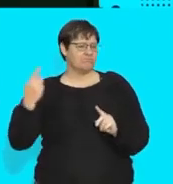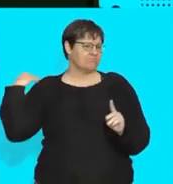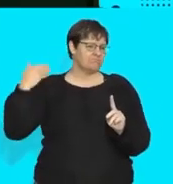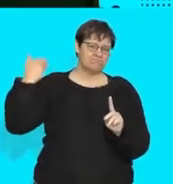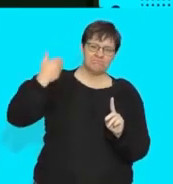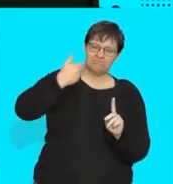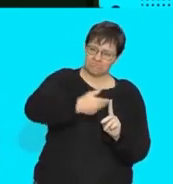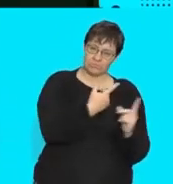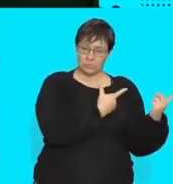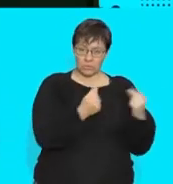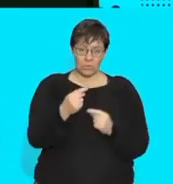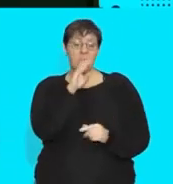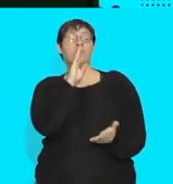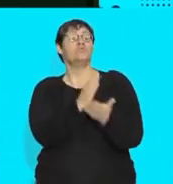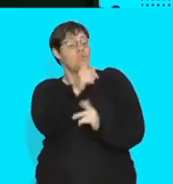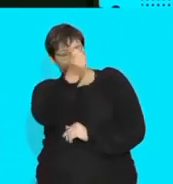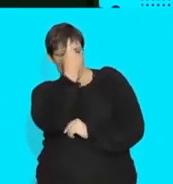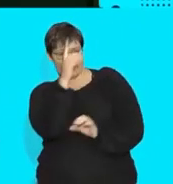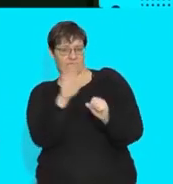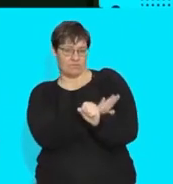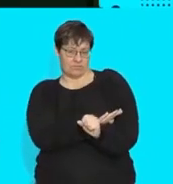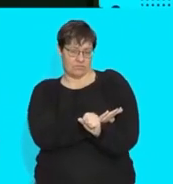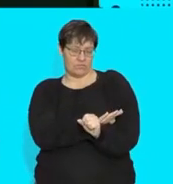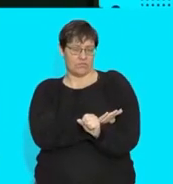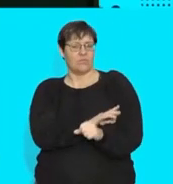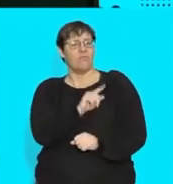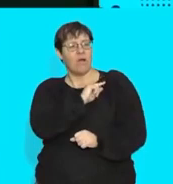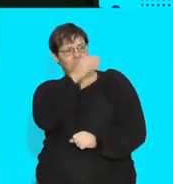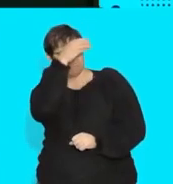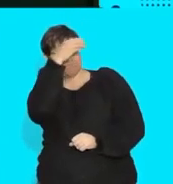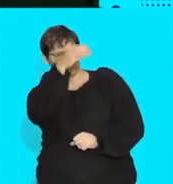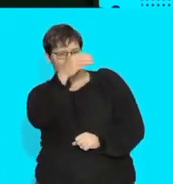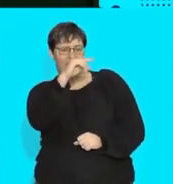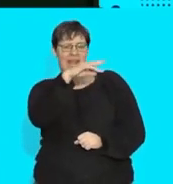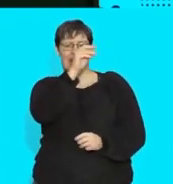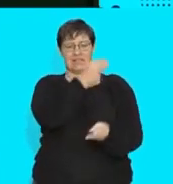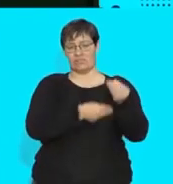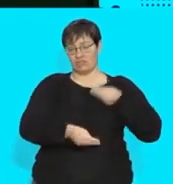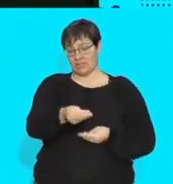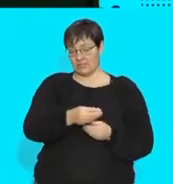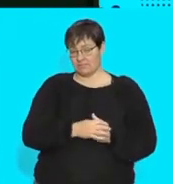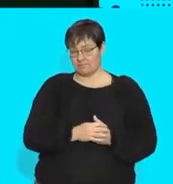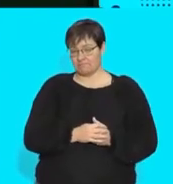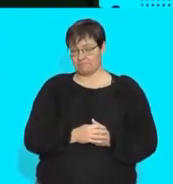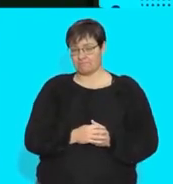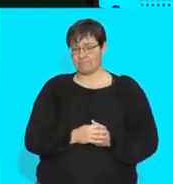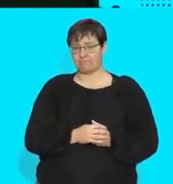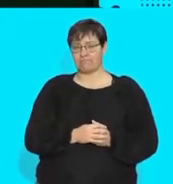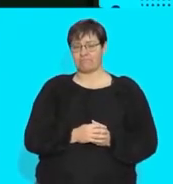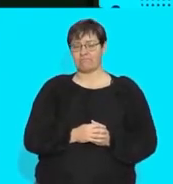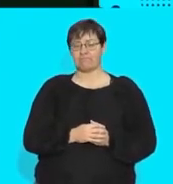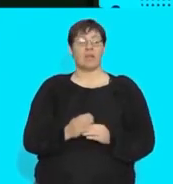important parts that we need to make sure we understand when we're looking at this concept of the gaseous exchange